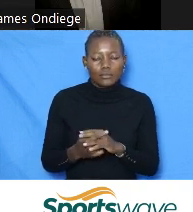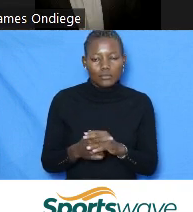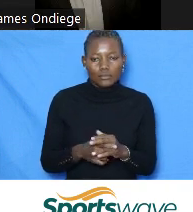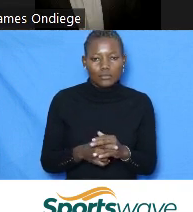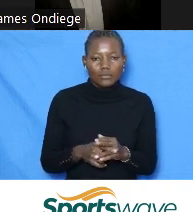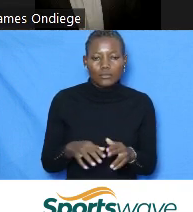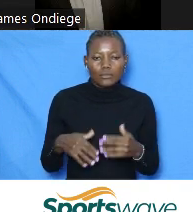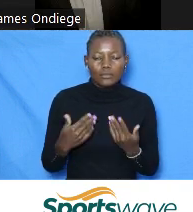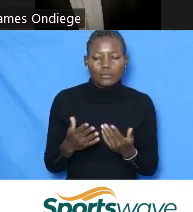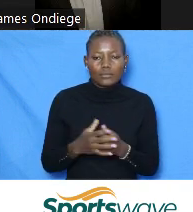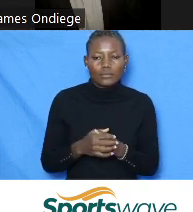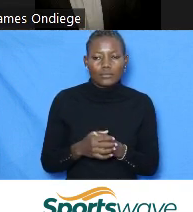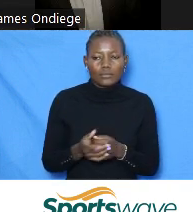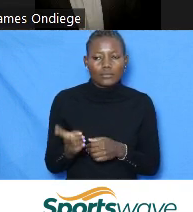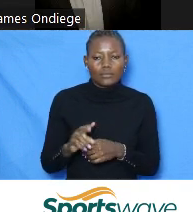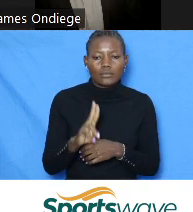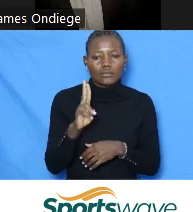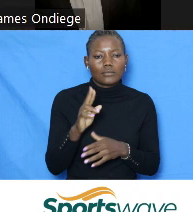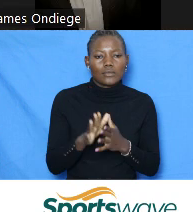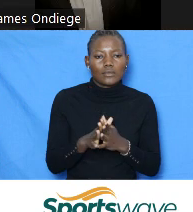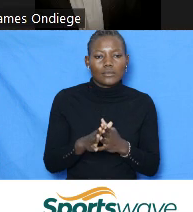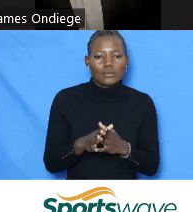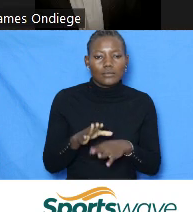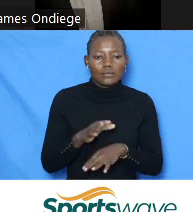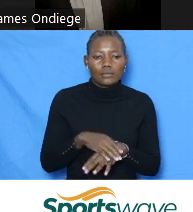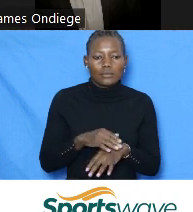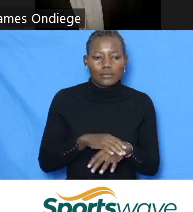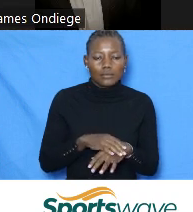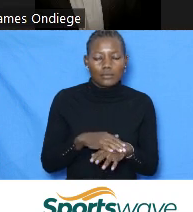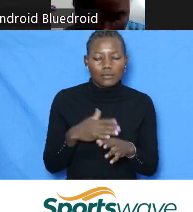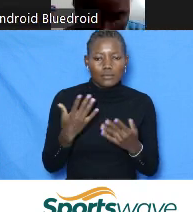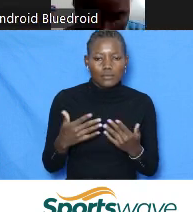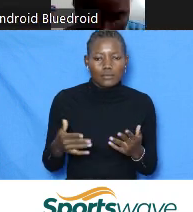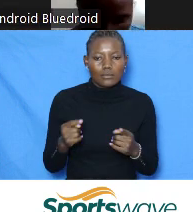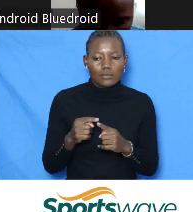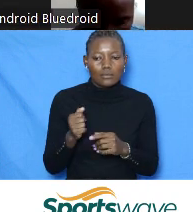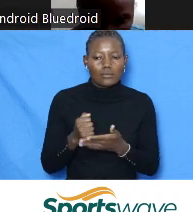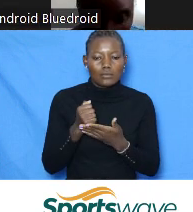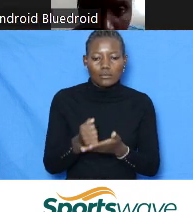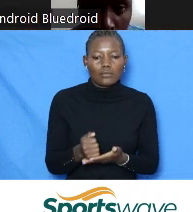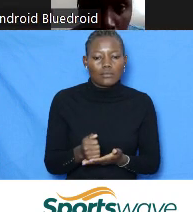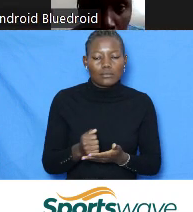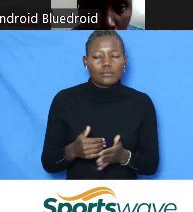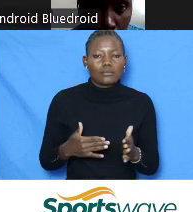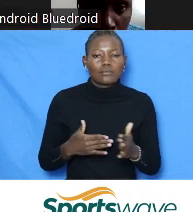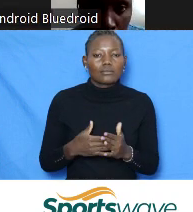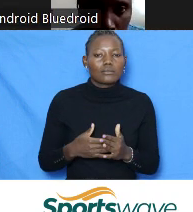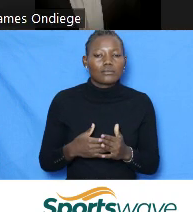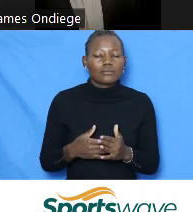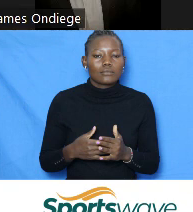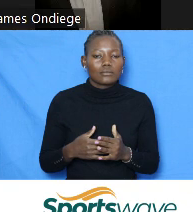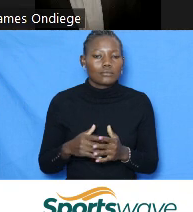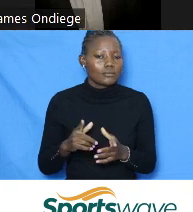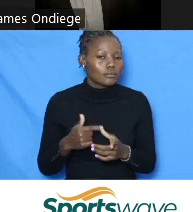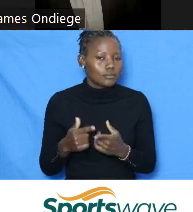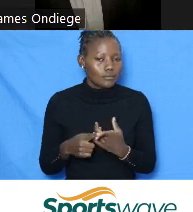of this injury. So you've come up with preventive measures, and then you go back and reassess by going back to initiating step 1, which was